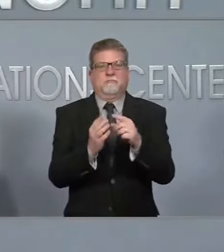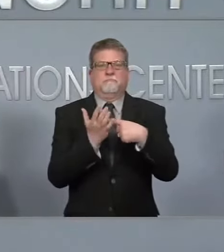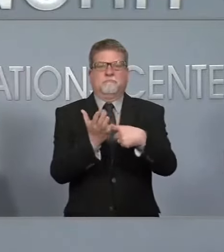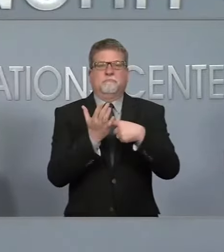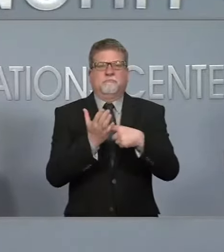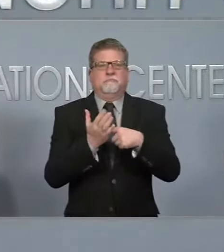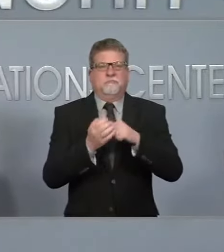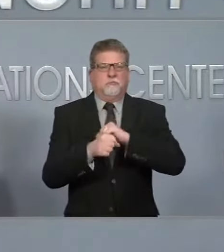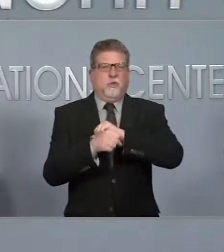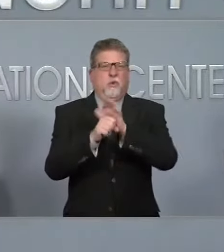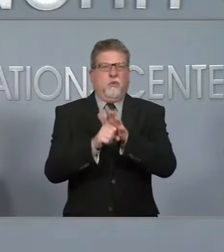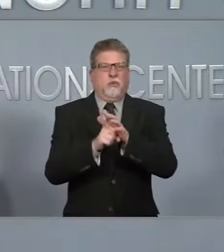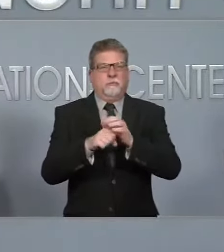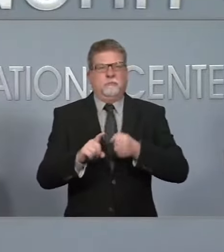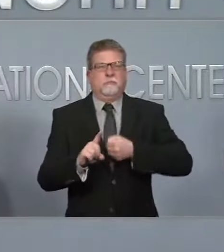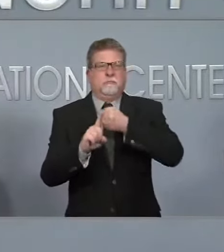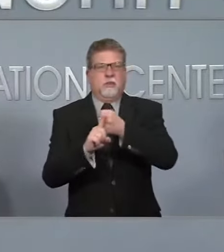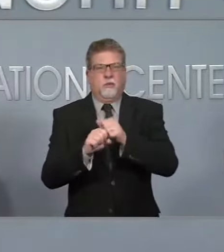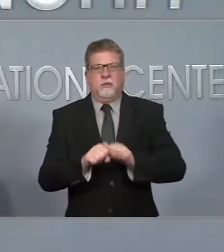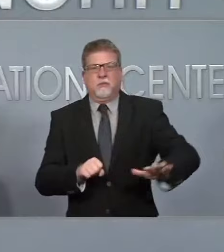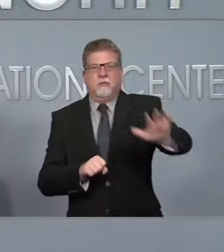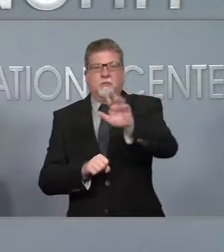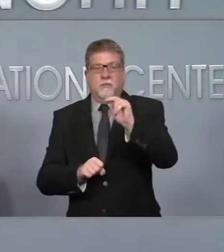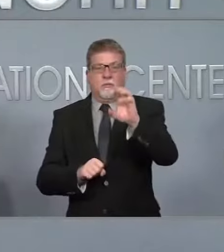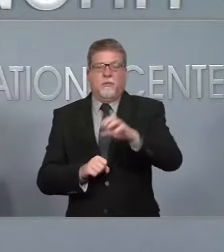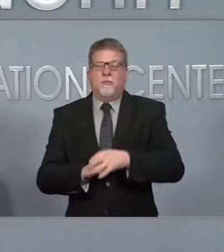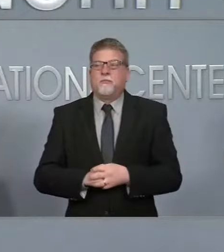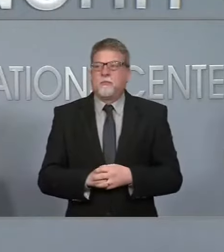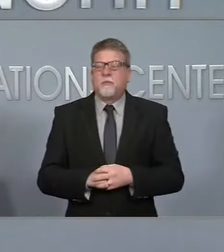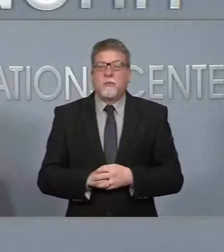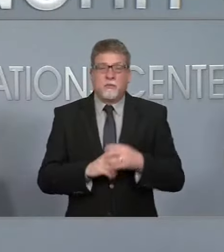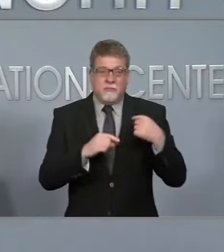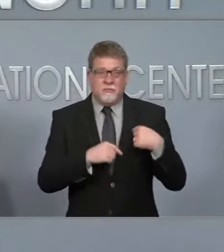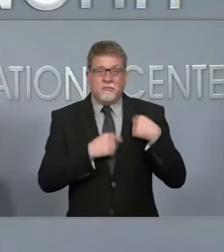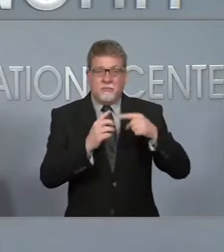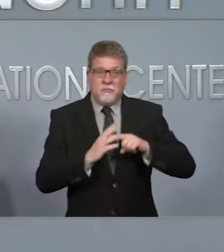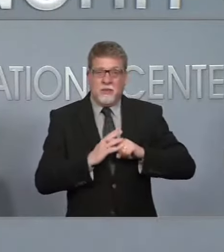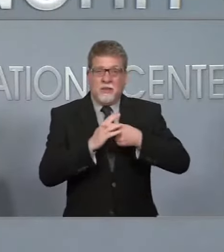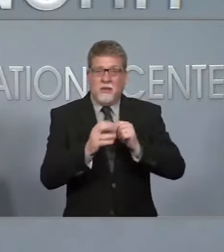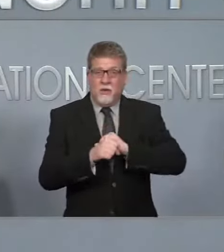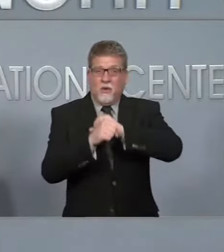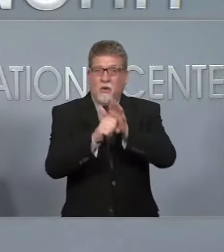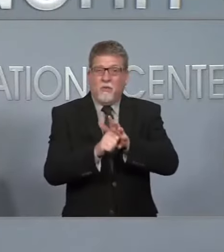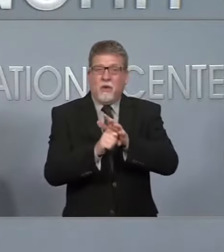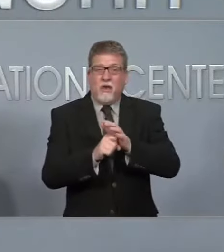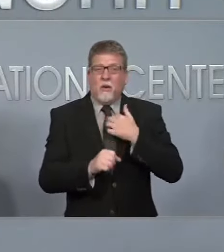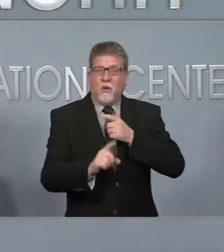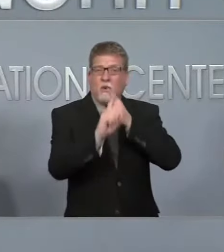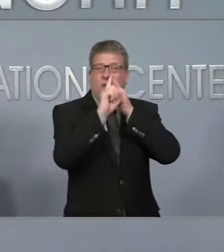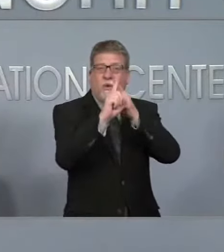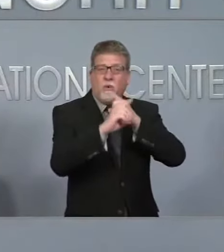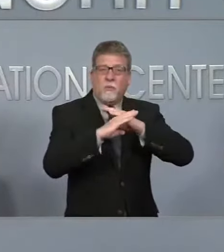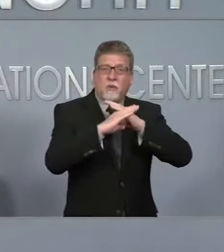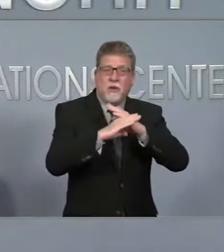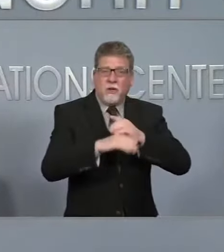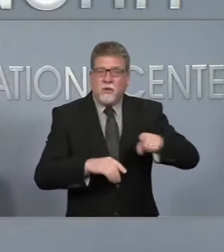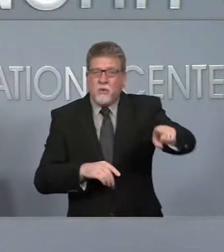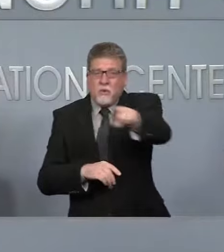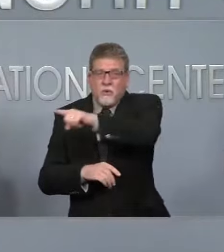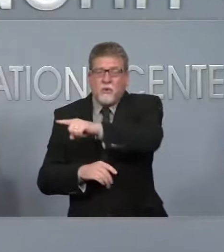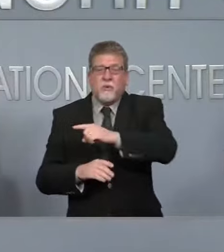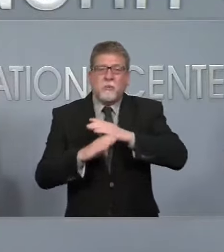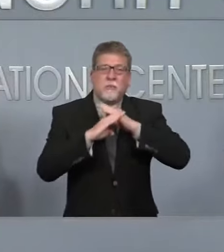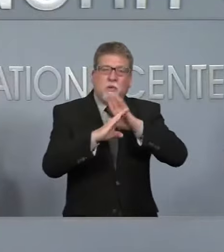we've worked to protect people's lives and livelihoods. In fact, North Carolina has ranked among the lowest states